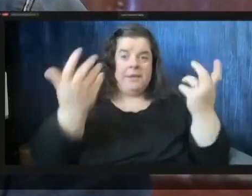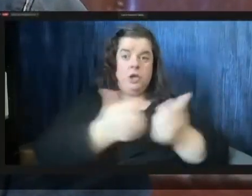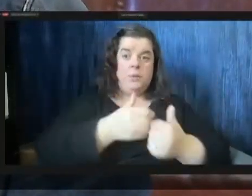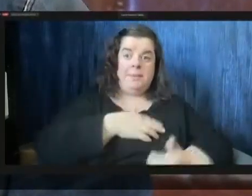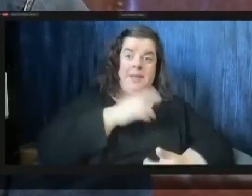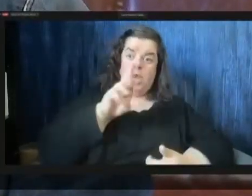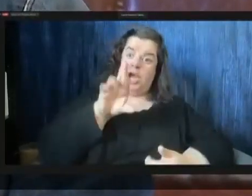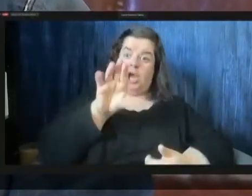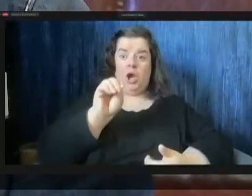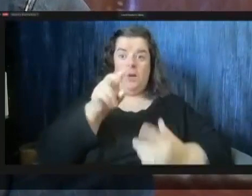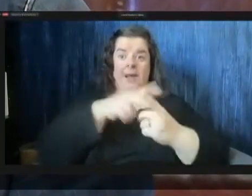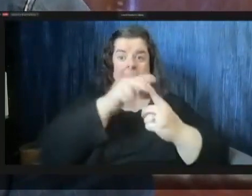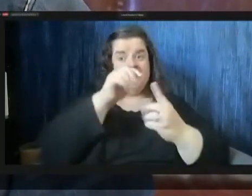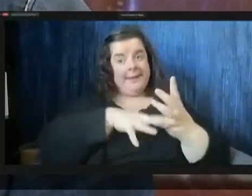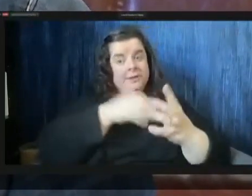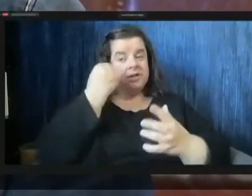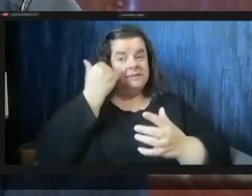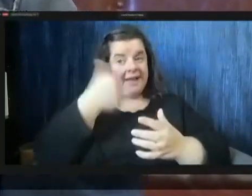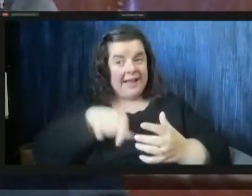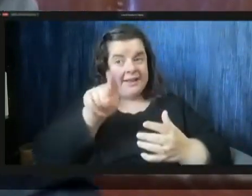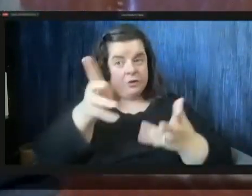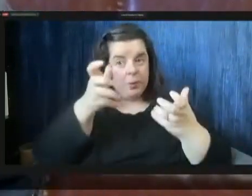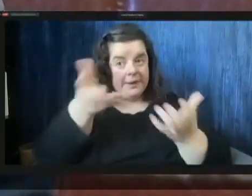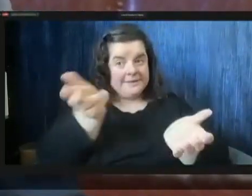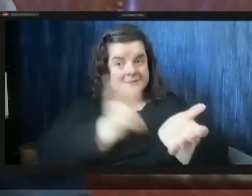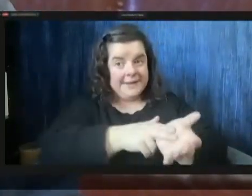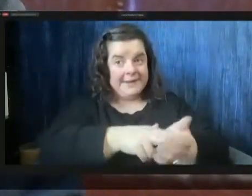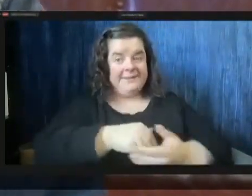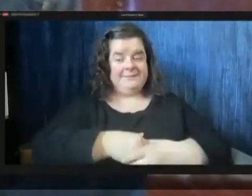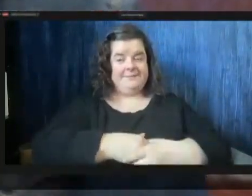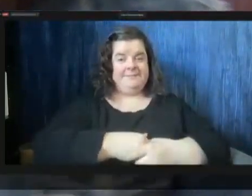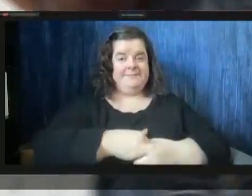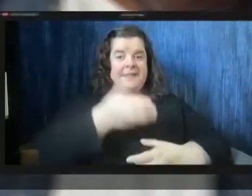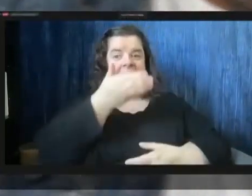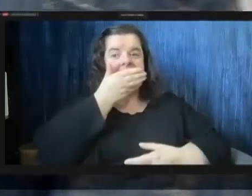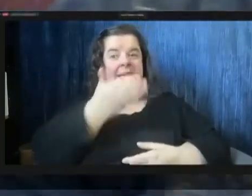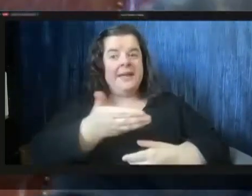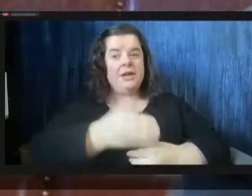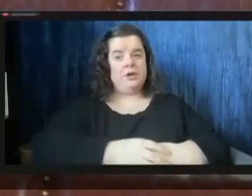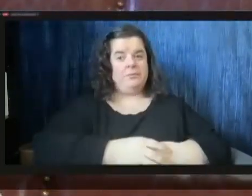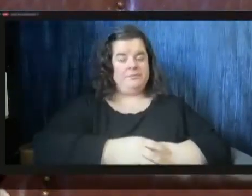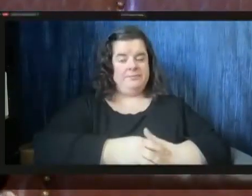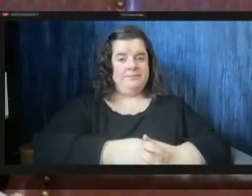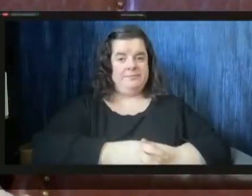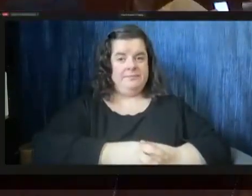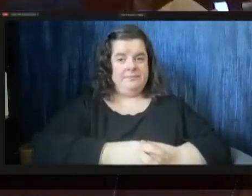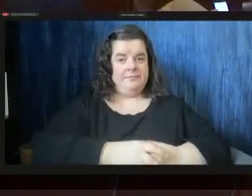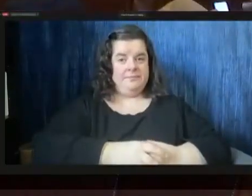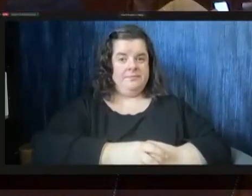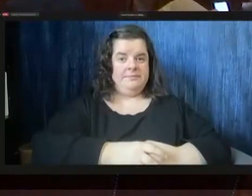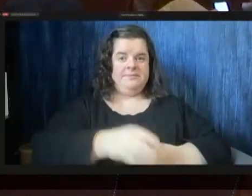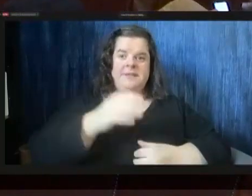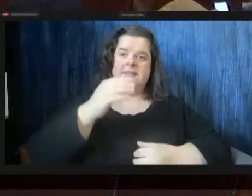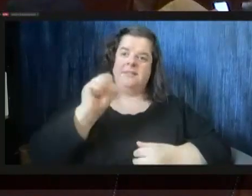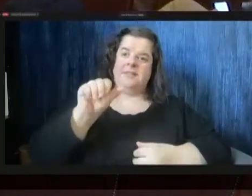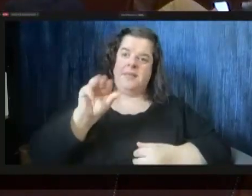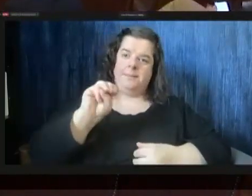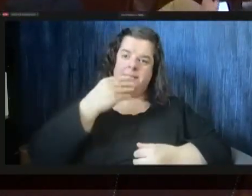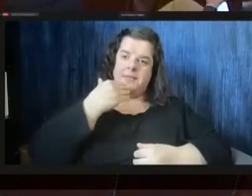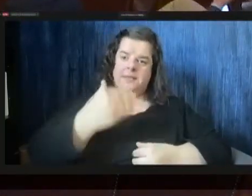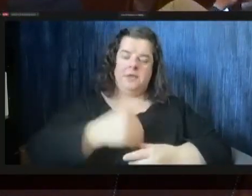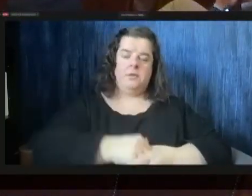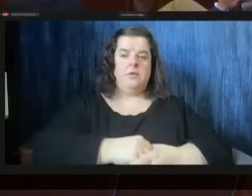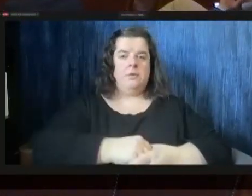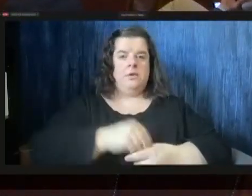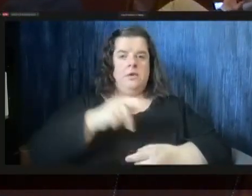application, if any of you all want to sign off on it. Thank you, guys. Thank you, Sam. And